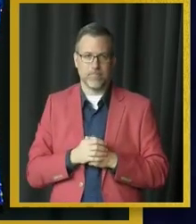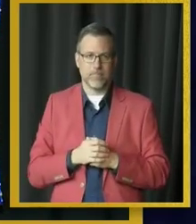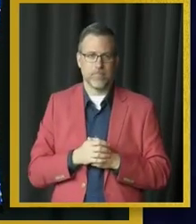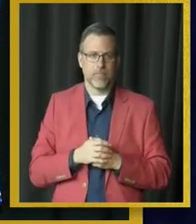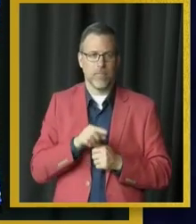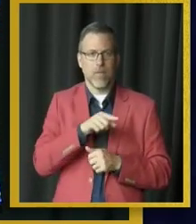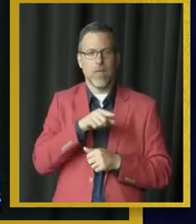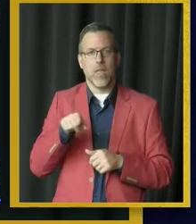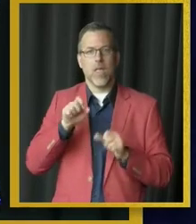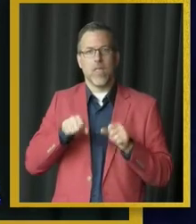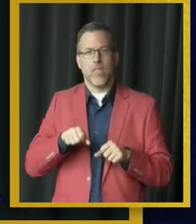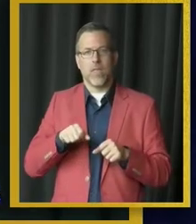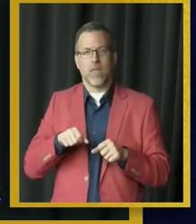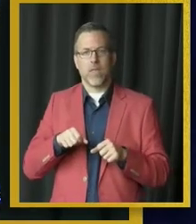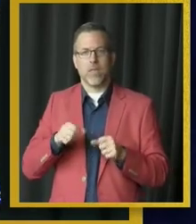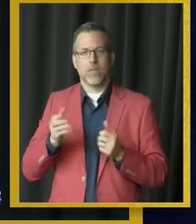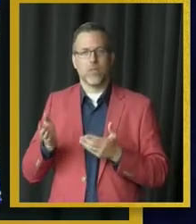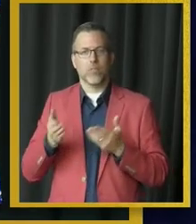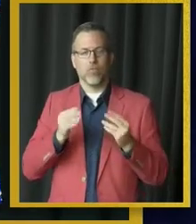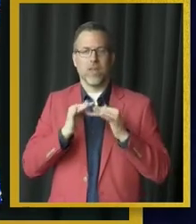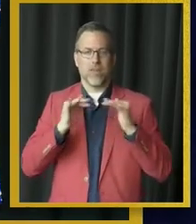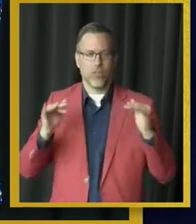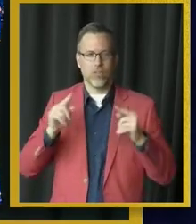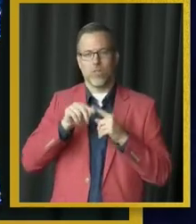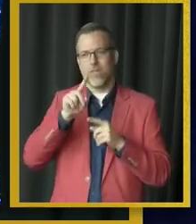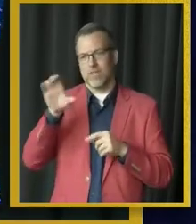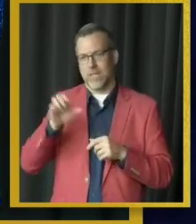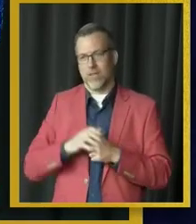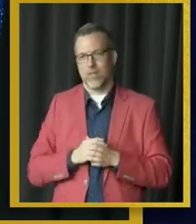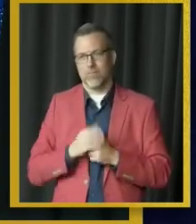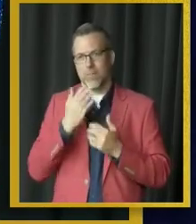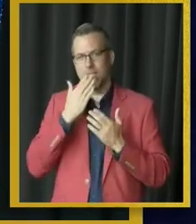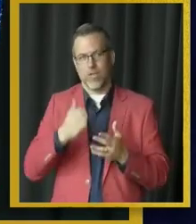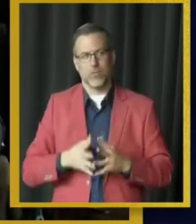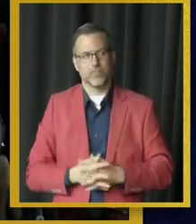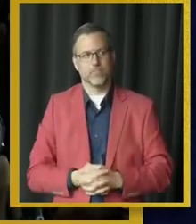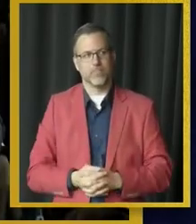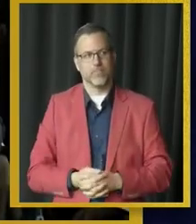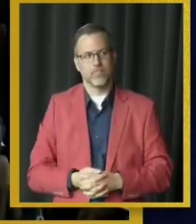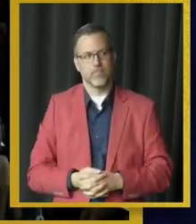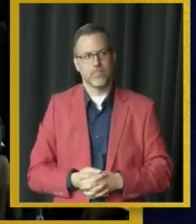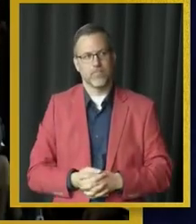can all together bring a fabulous diversity to Davidson County. Thank you.